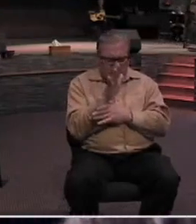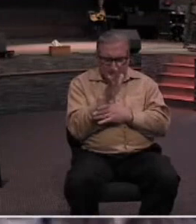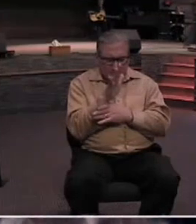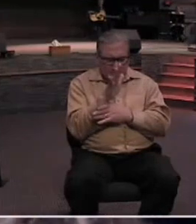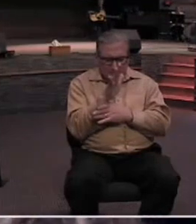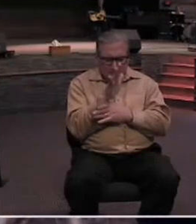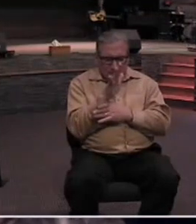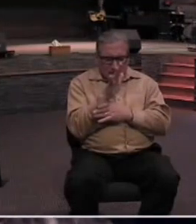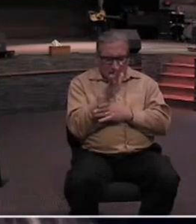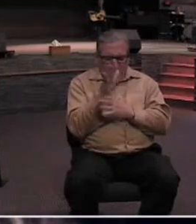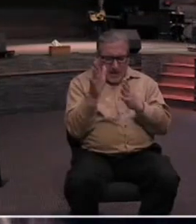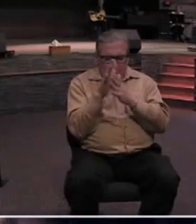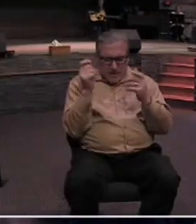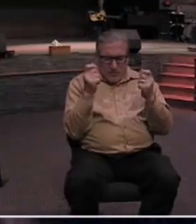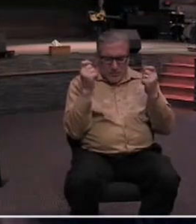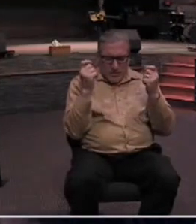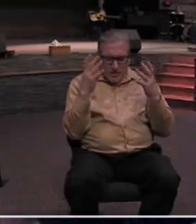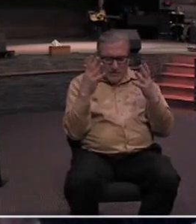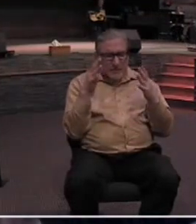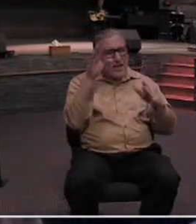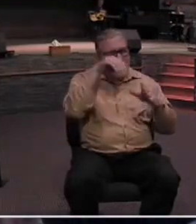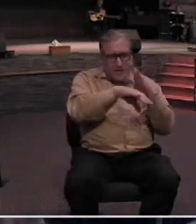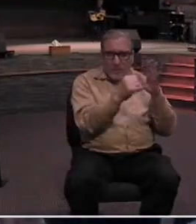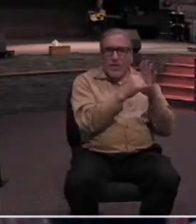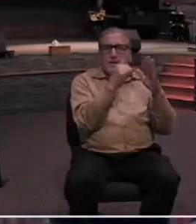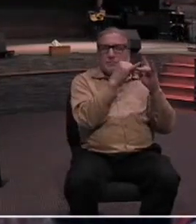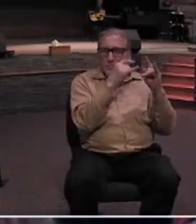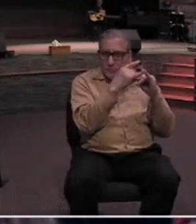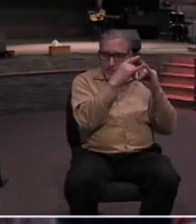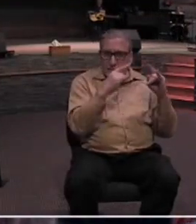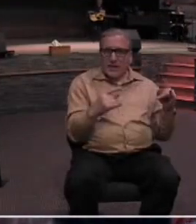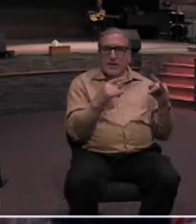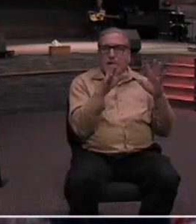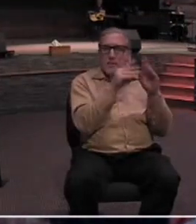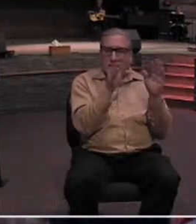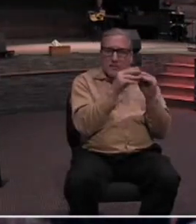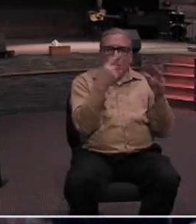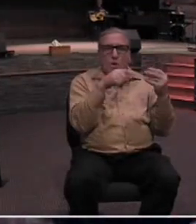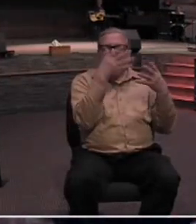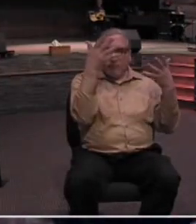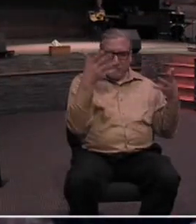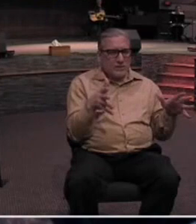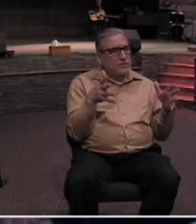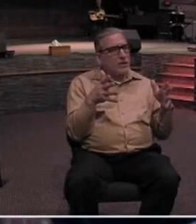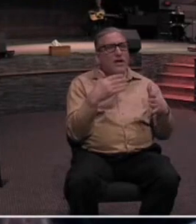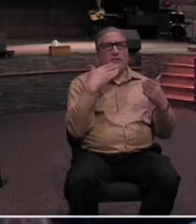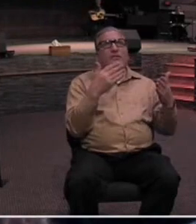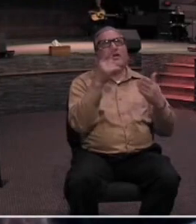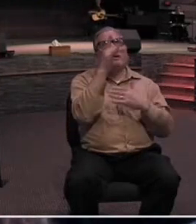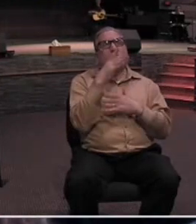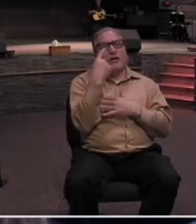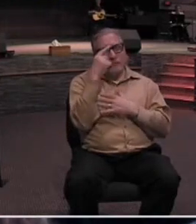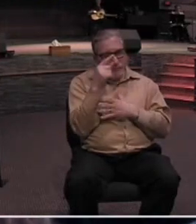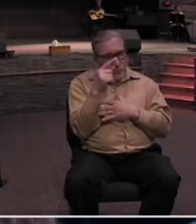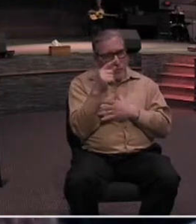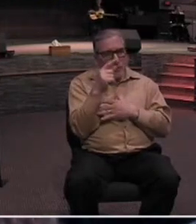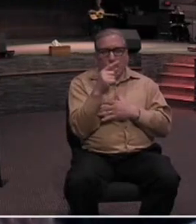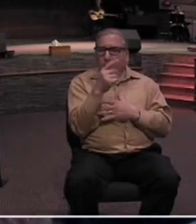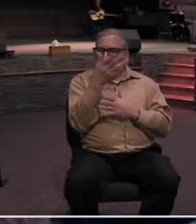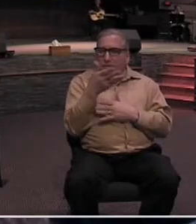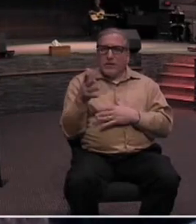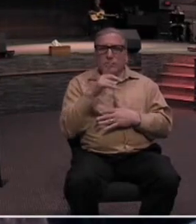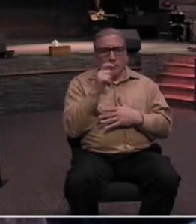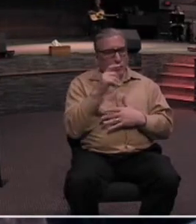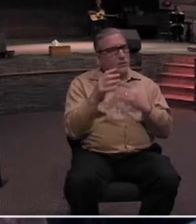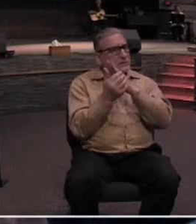Hallelujah. In that camp meeting, when it all ended, I thank God for those who are